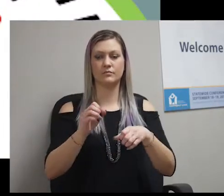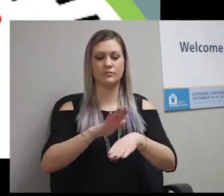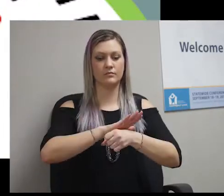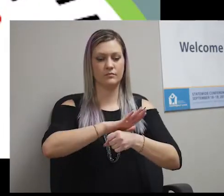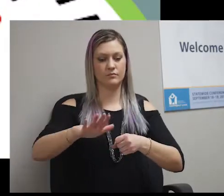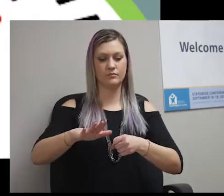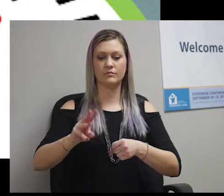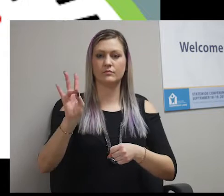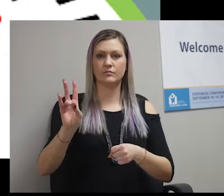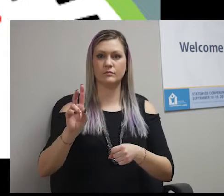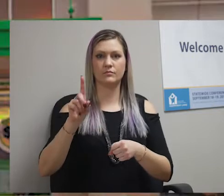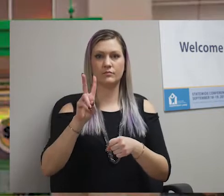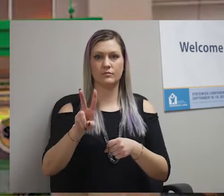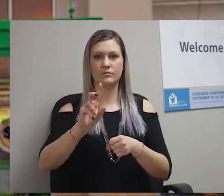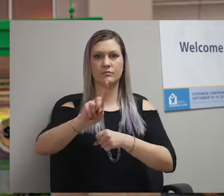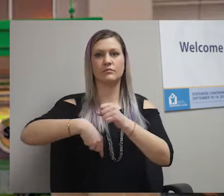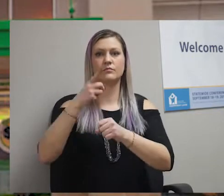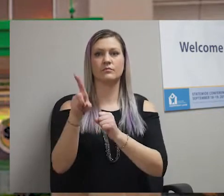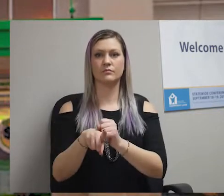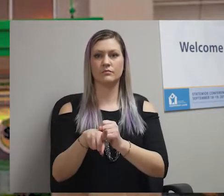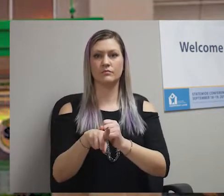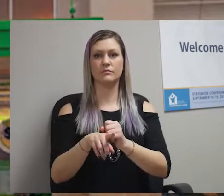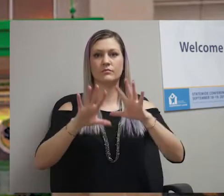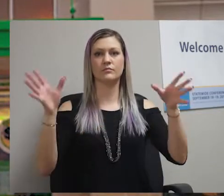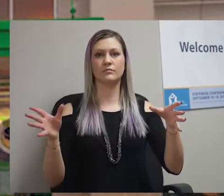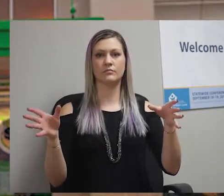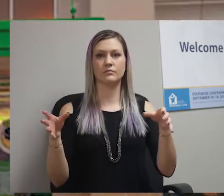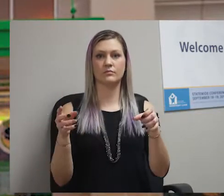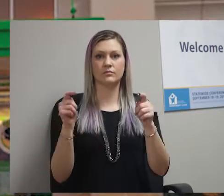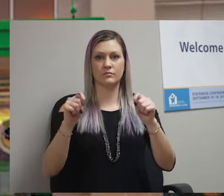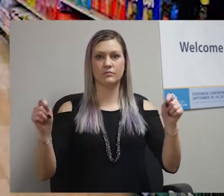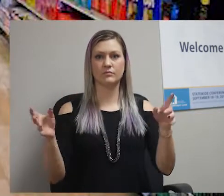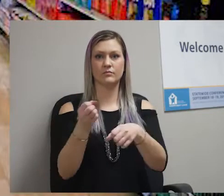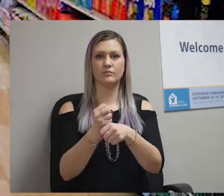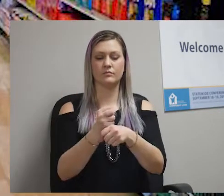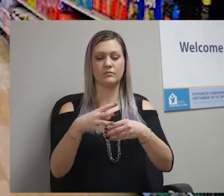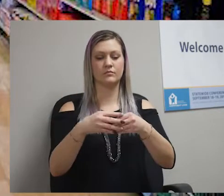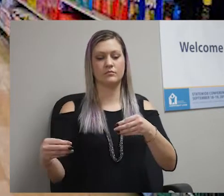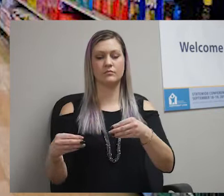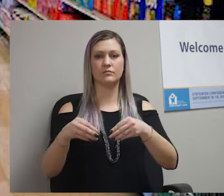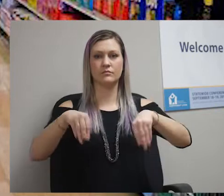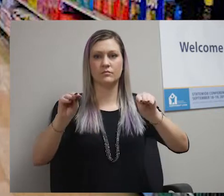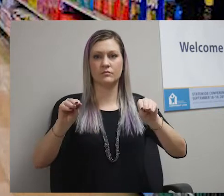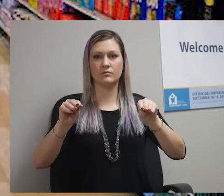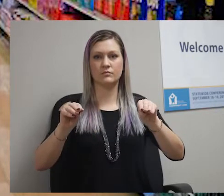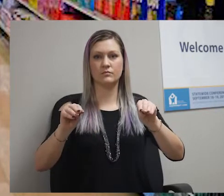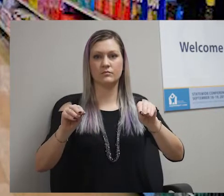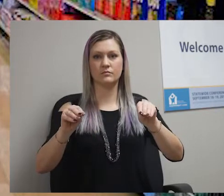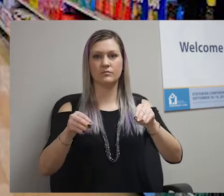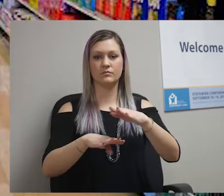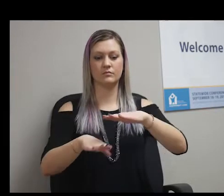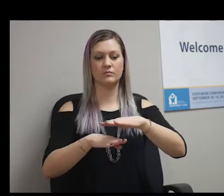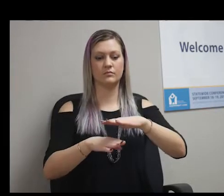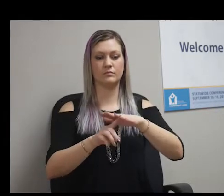least 72 hours. Many of these items can be obtained at the local dollar store. Basic go-bag items